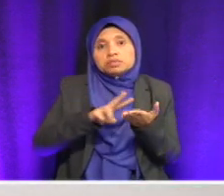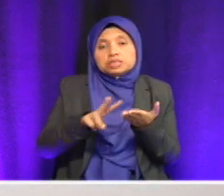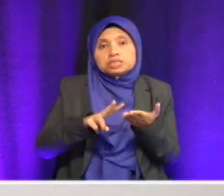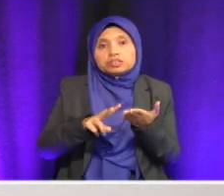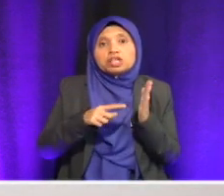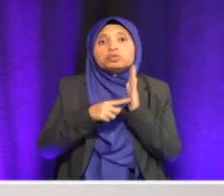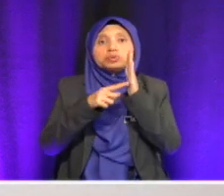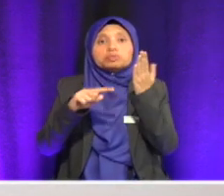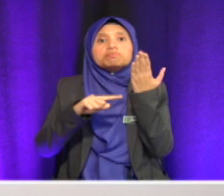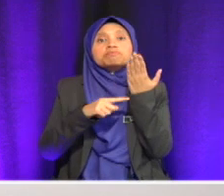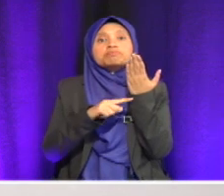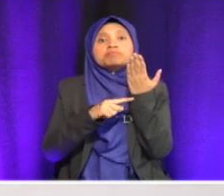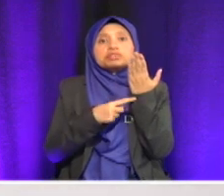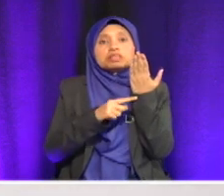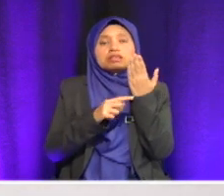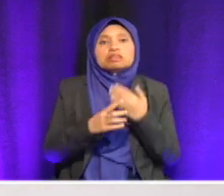again. What is your answer?